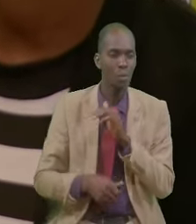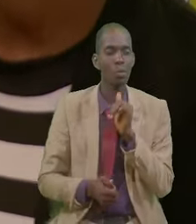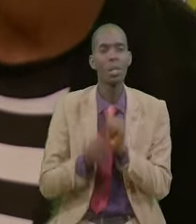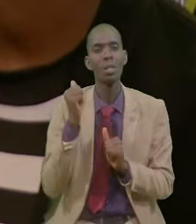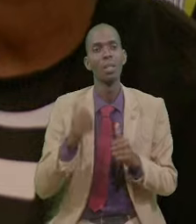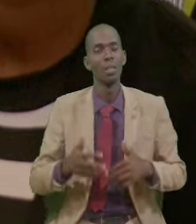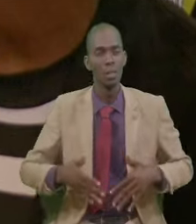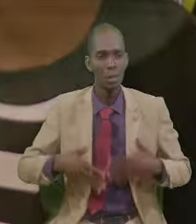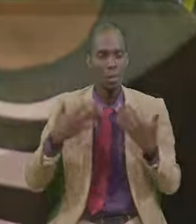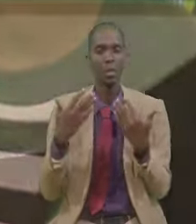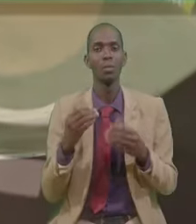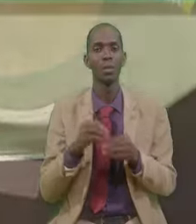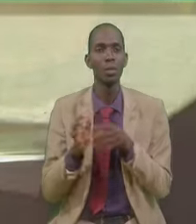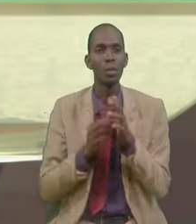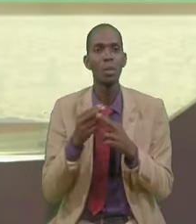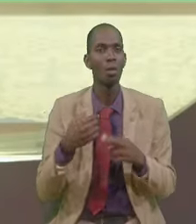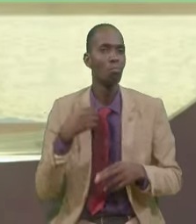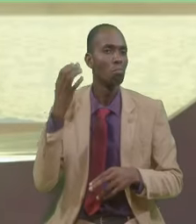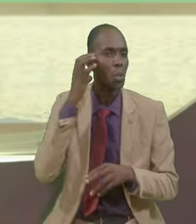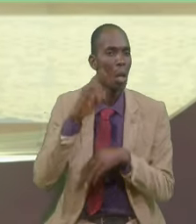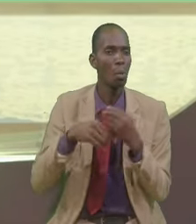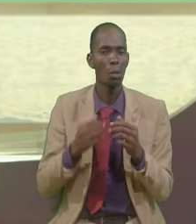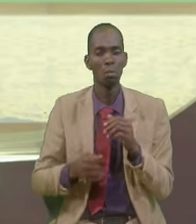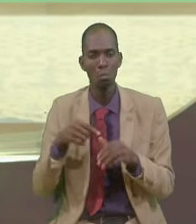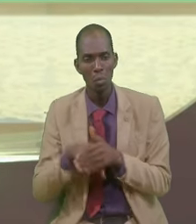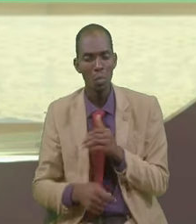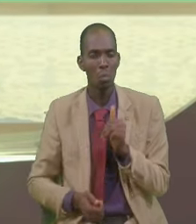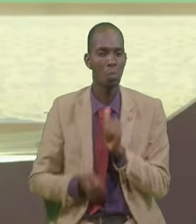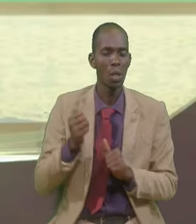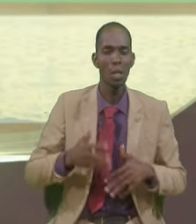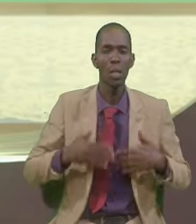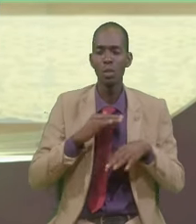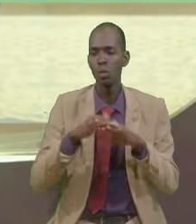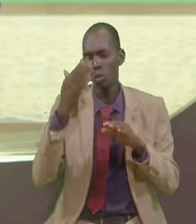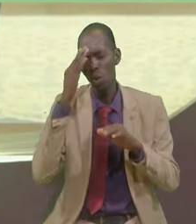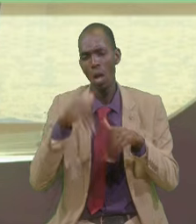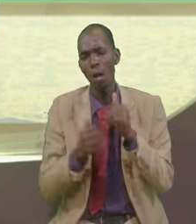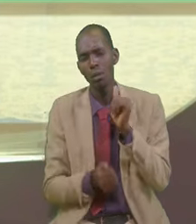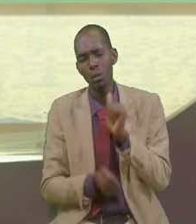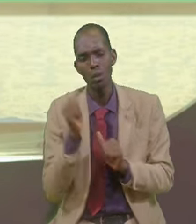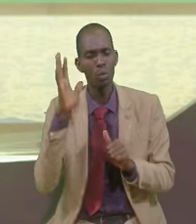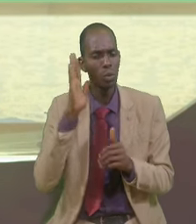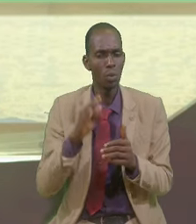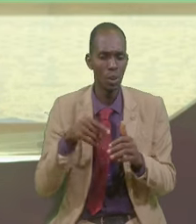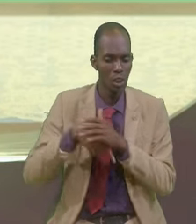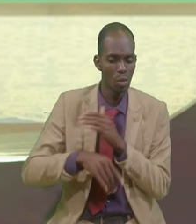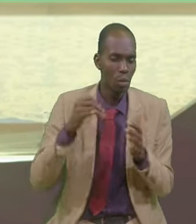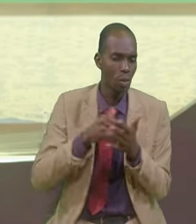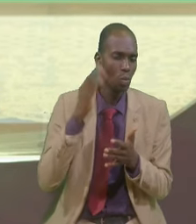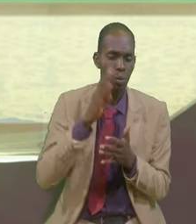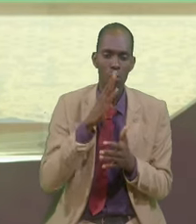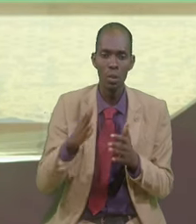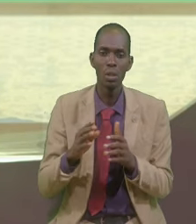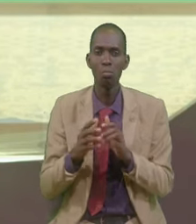life, deeper life, deeper life. And you know, I didn't even understand how deep it will be, how high it will be, how broad it will be,